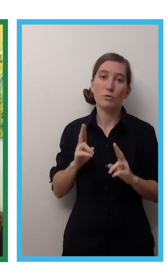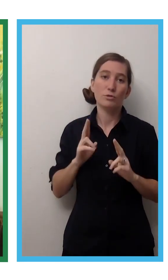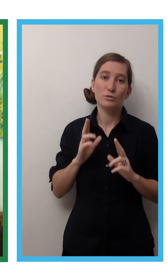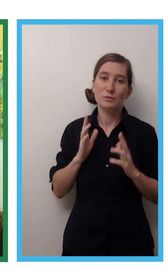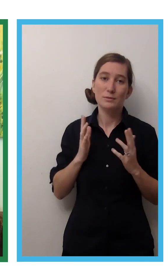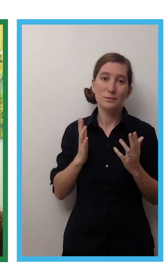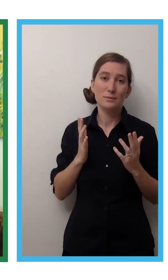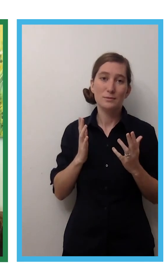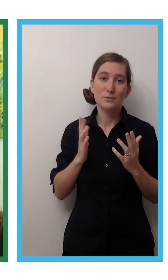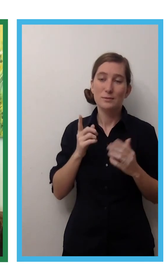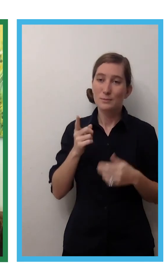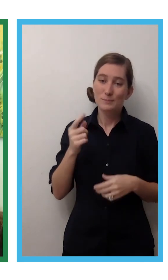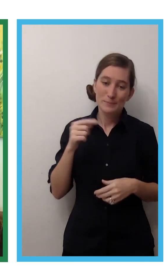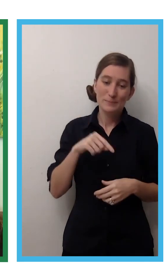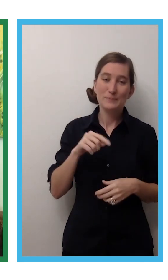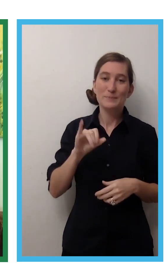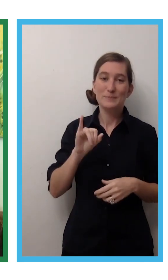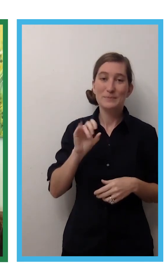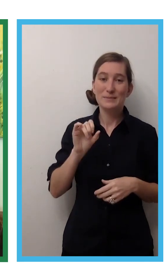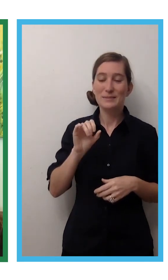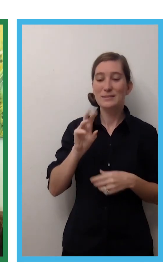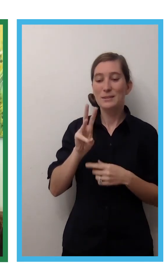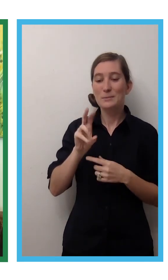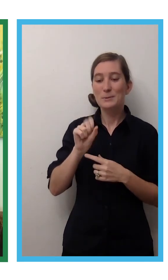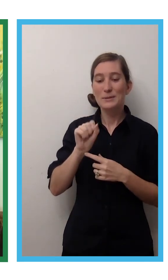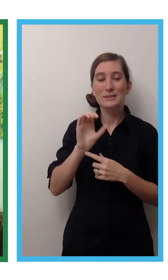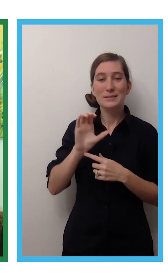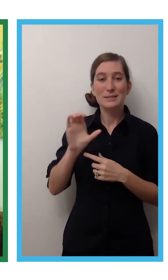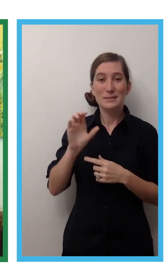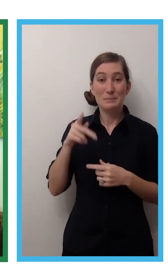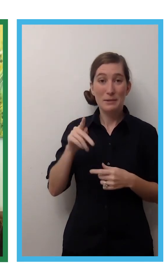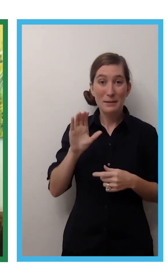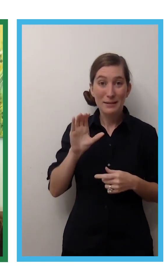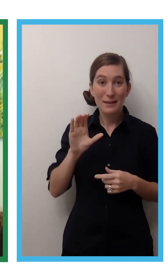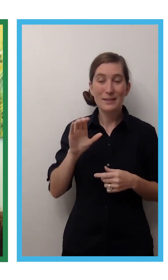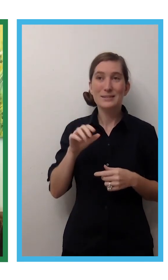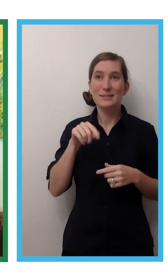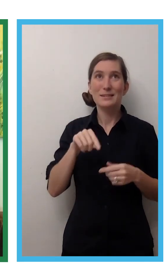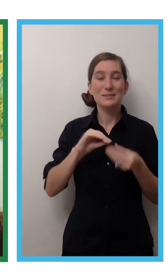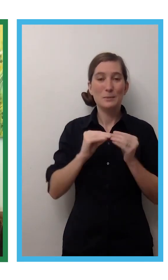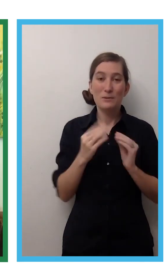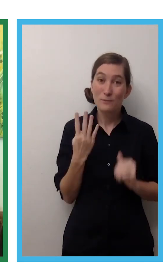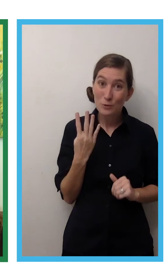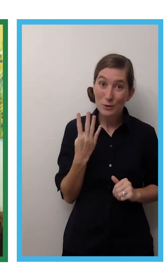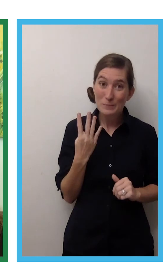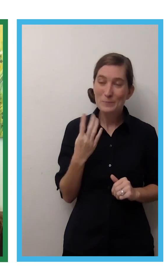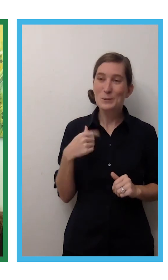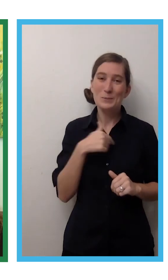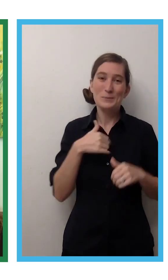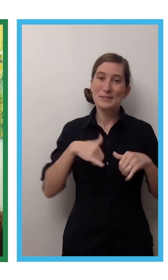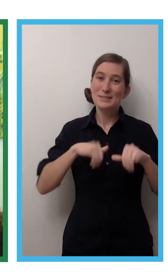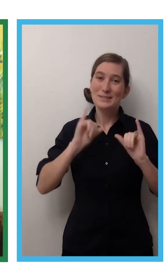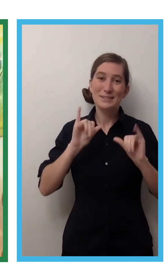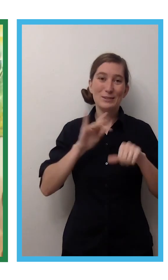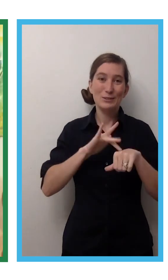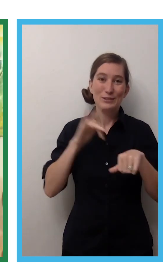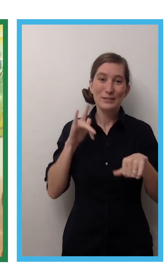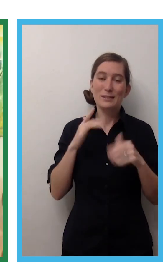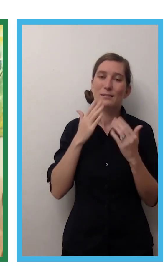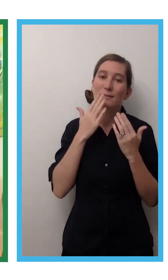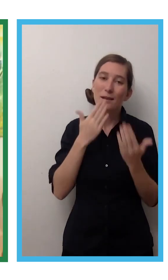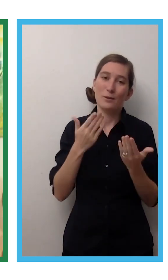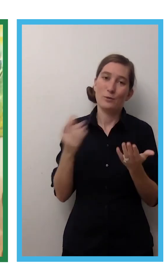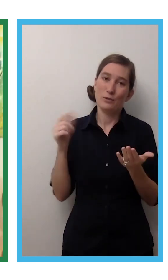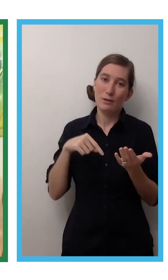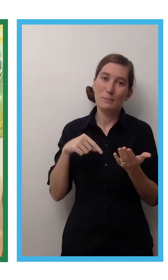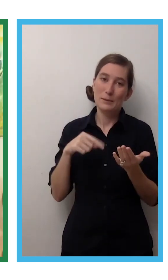podcast episode. I think this will be episode 4 that will be released. So it's early on in the process. So thank you so much for being here. No, thank